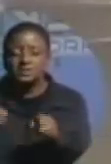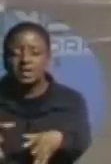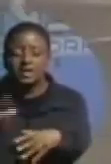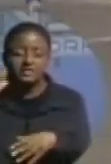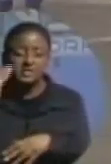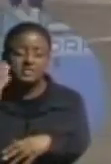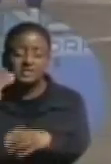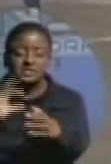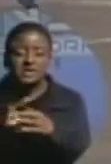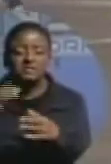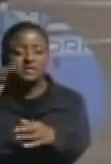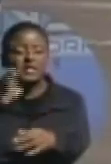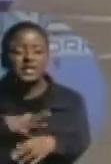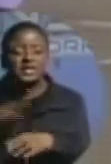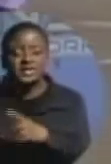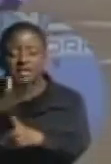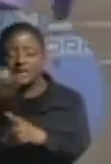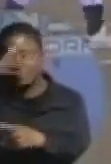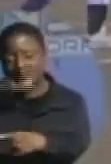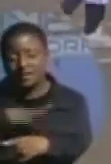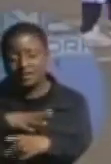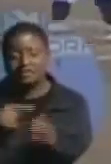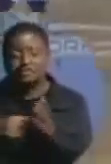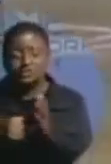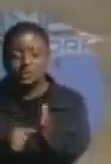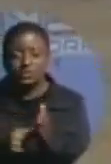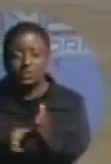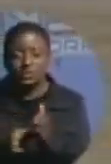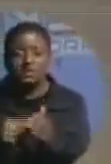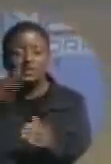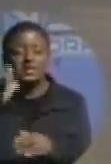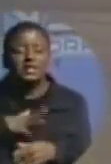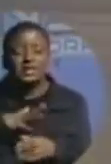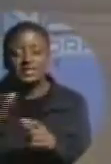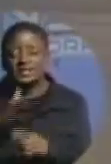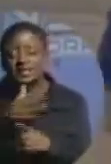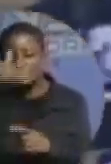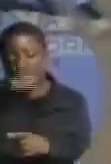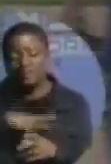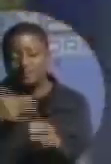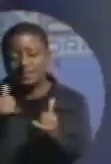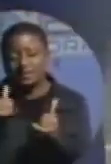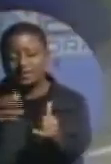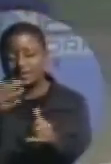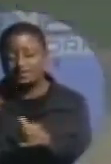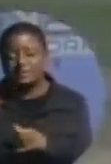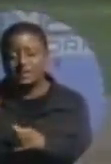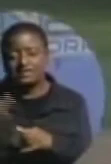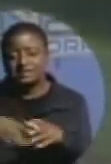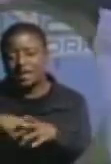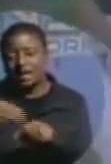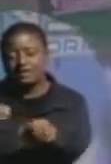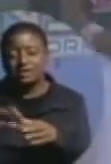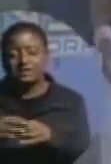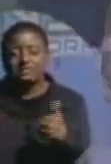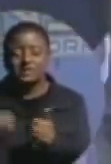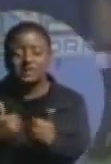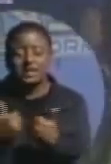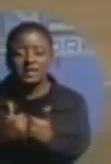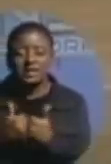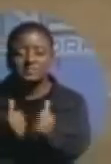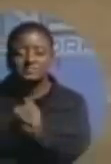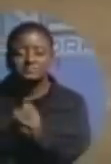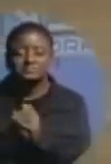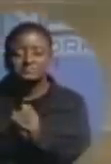show. The Lady Hitmen played themselves right out of this game. Crucial base running error